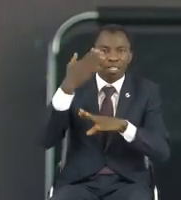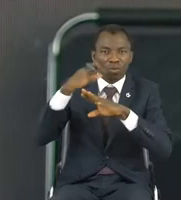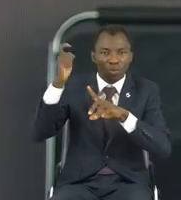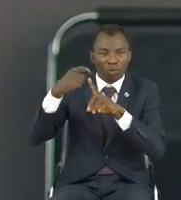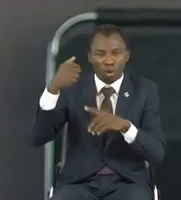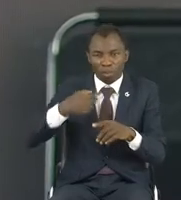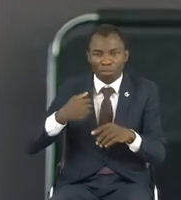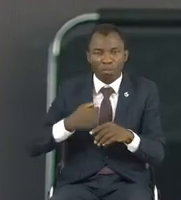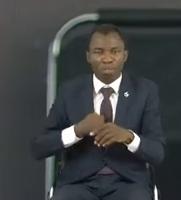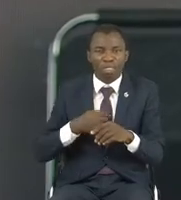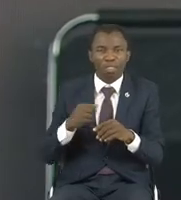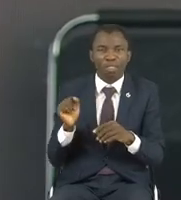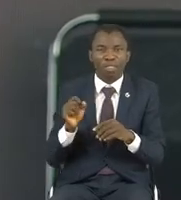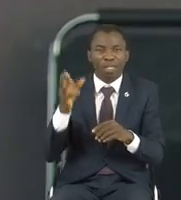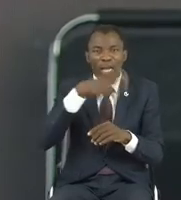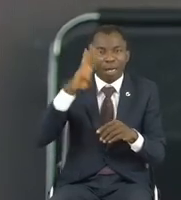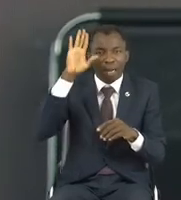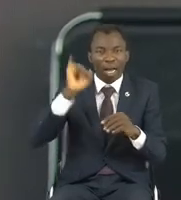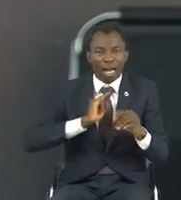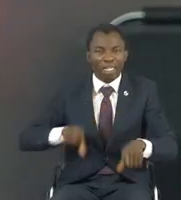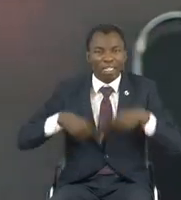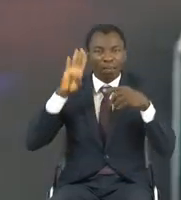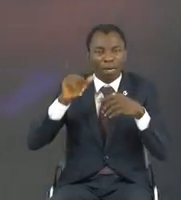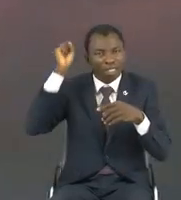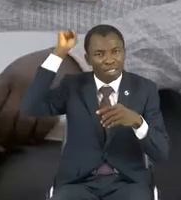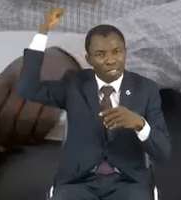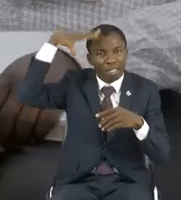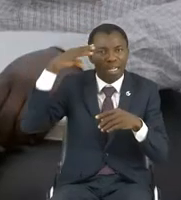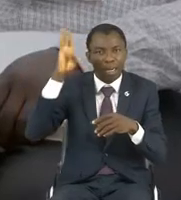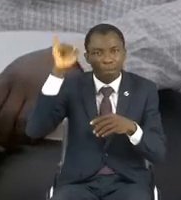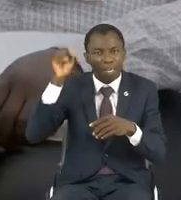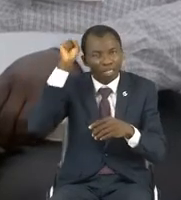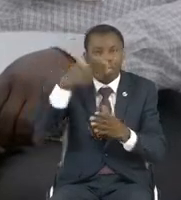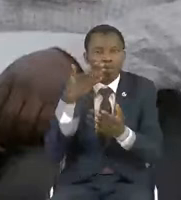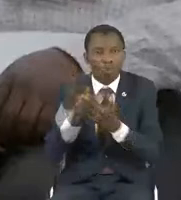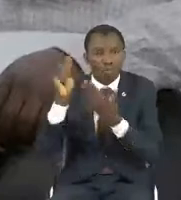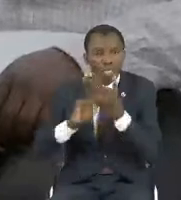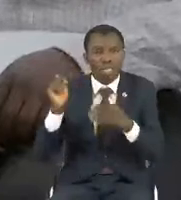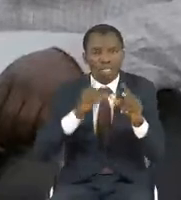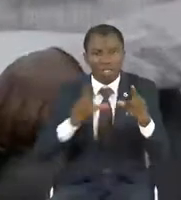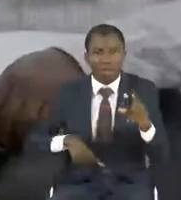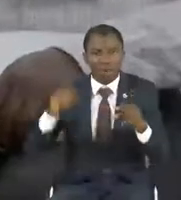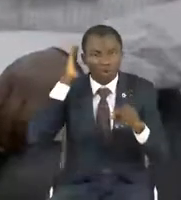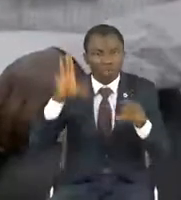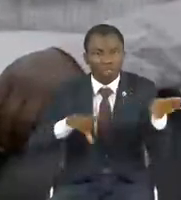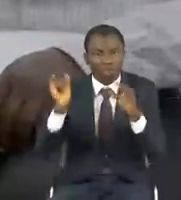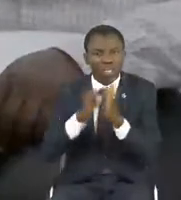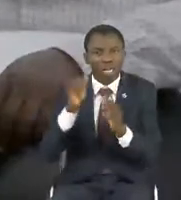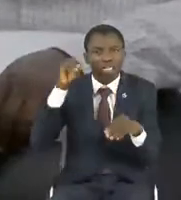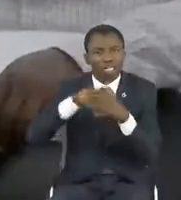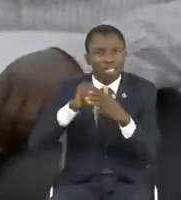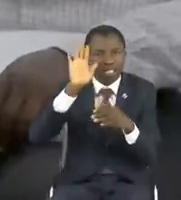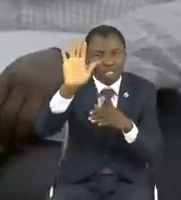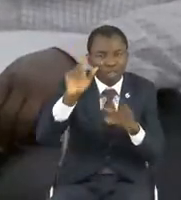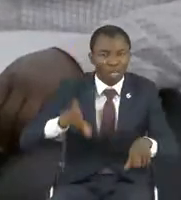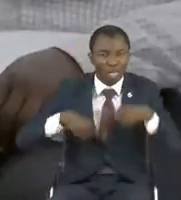grace and by his goodness. The Lord fulfilled that in your life in Jesus' name.